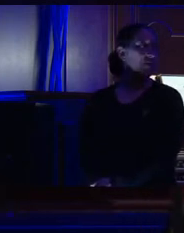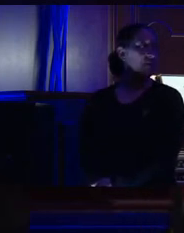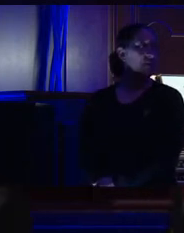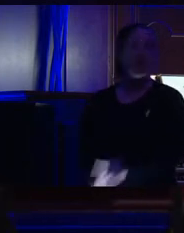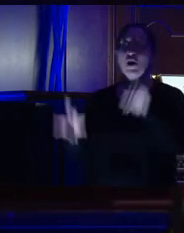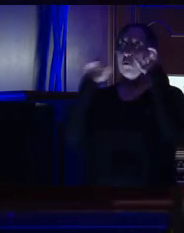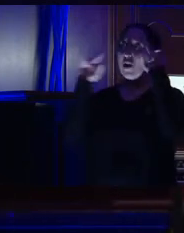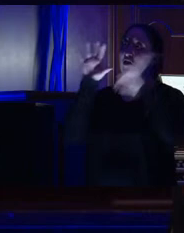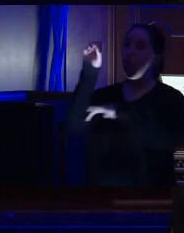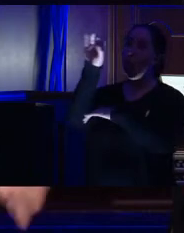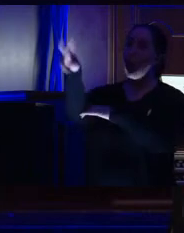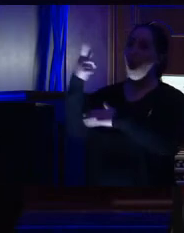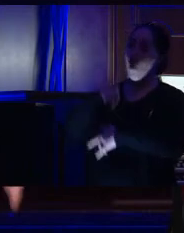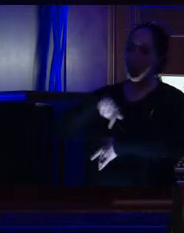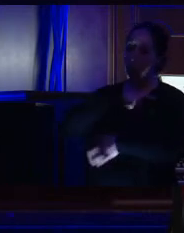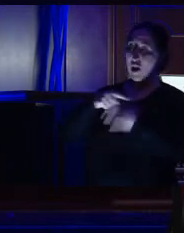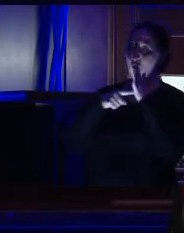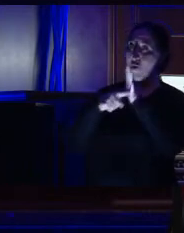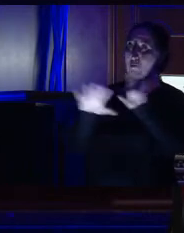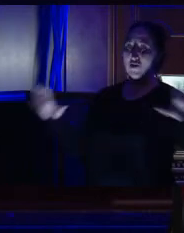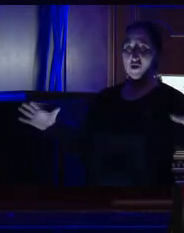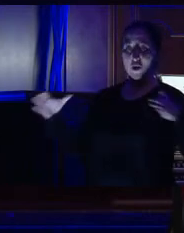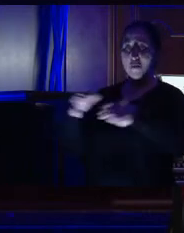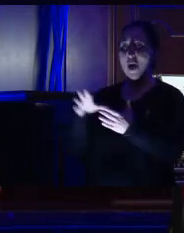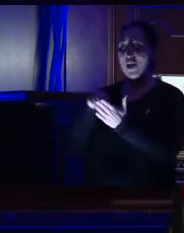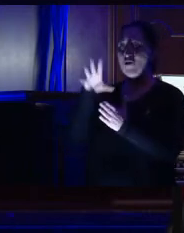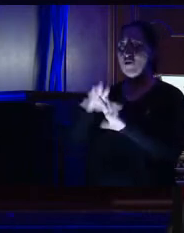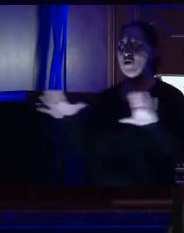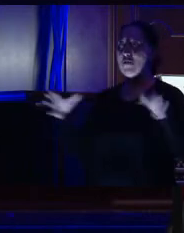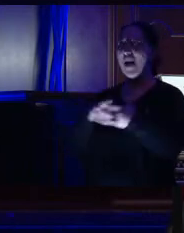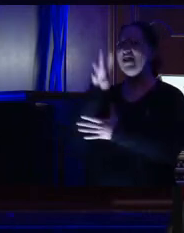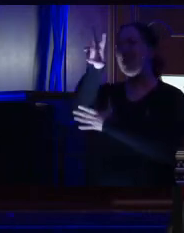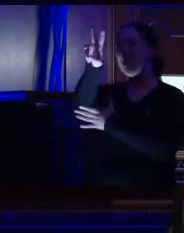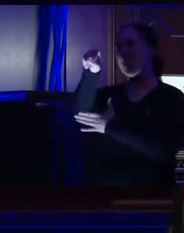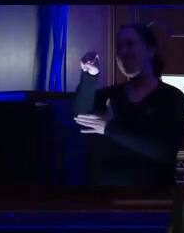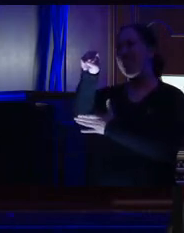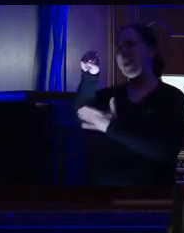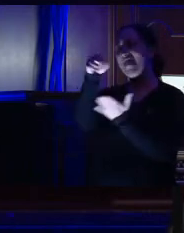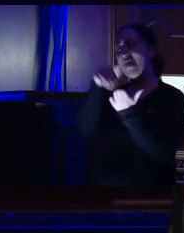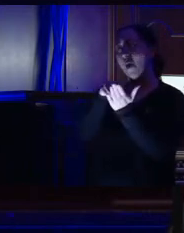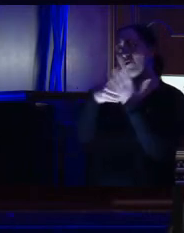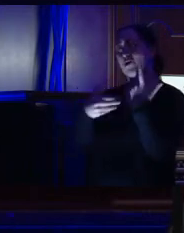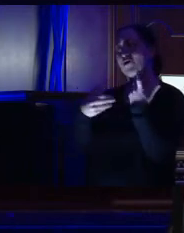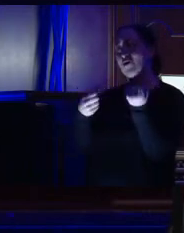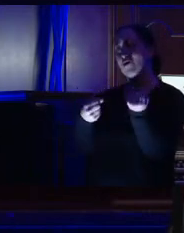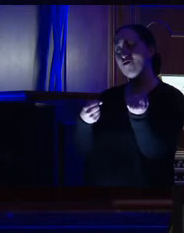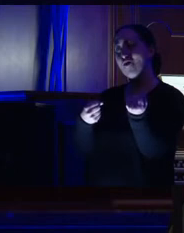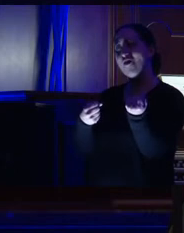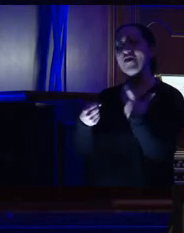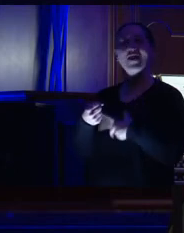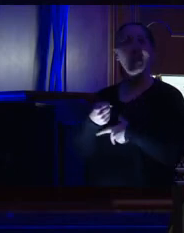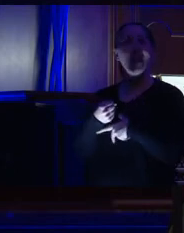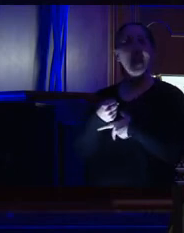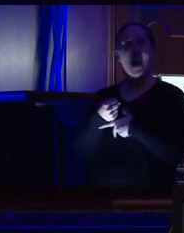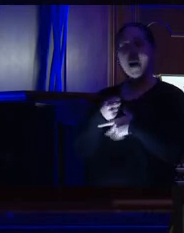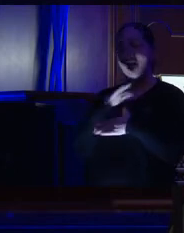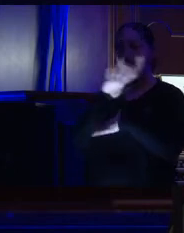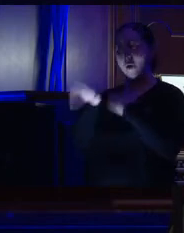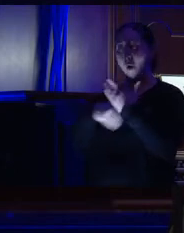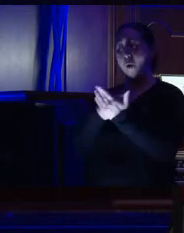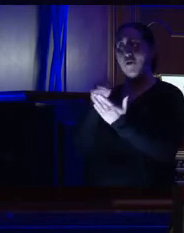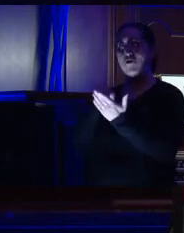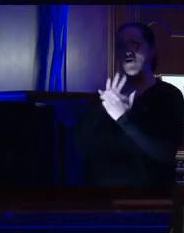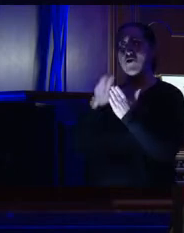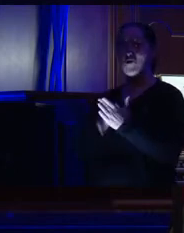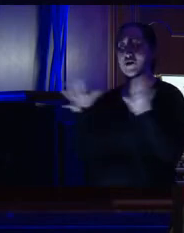President Ono, we represent a combined student body that is 60,000 strong. On behalf of all Michigan students, together